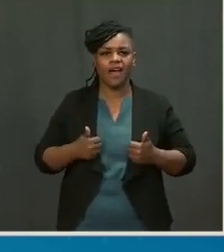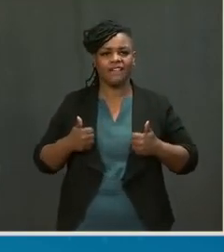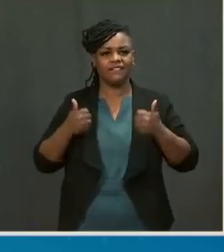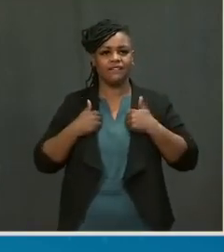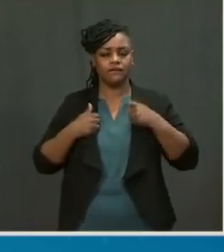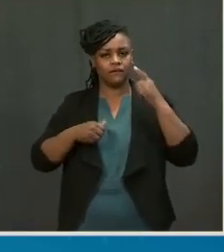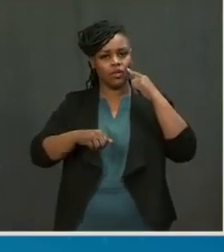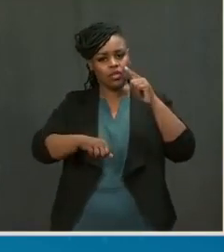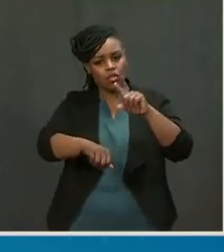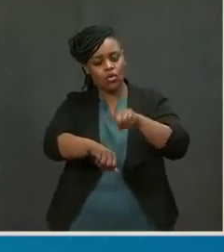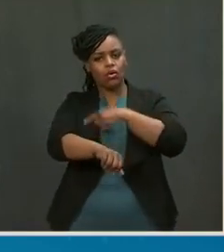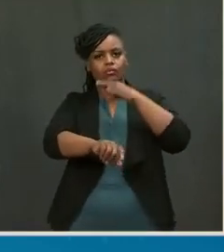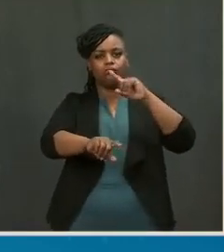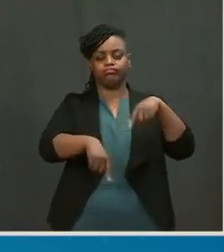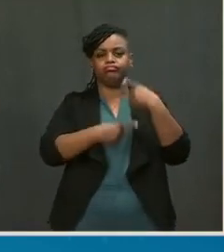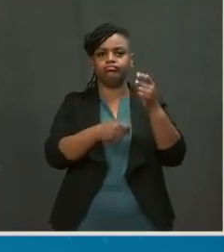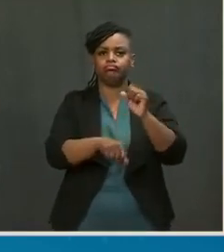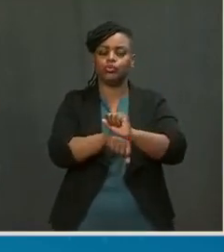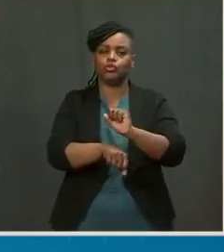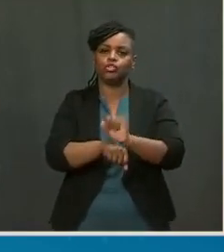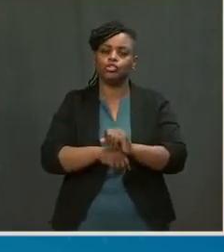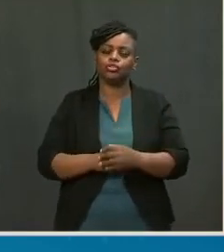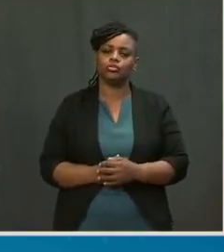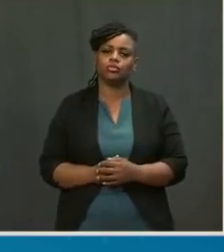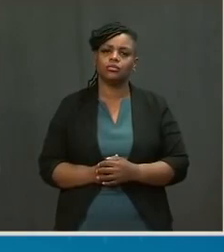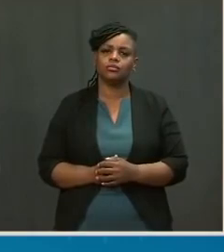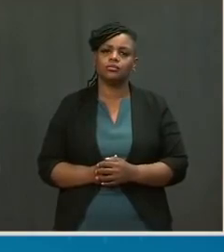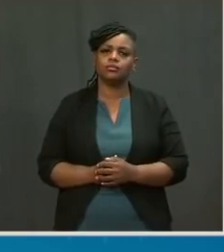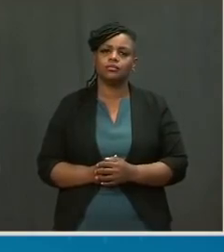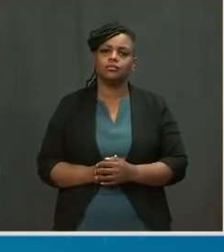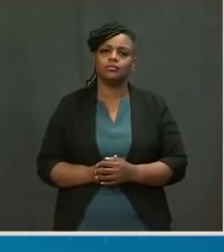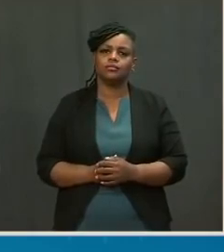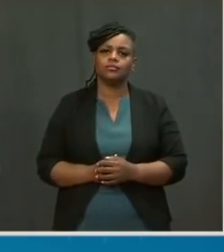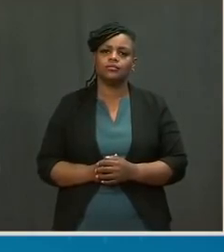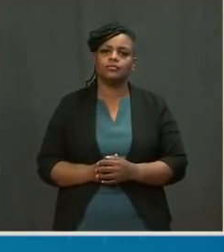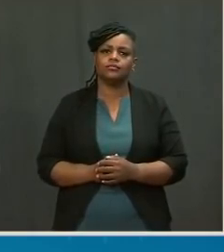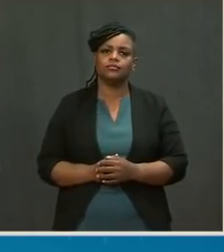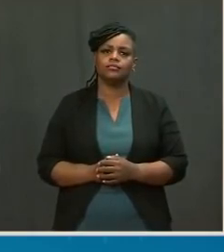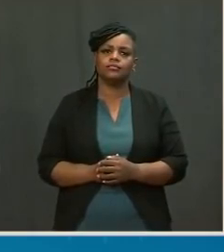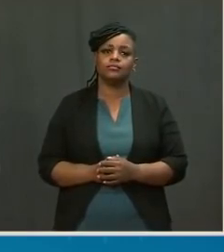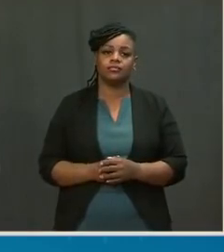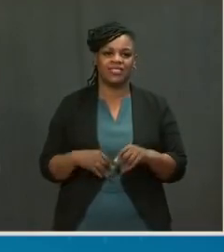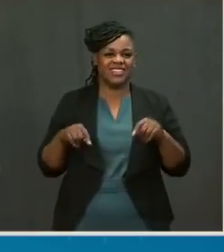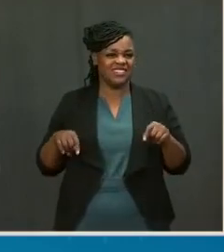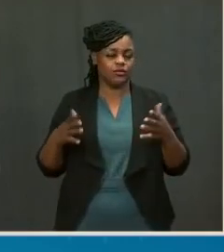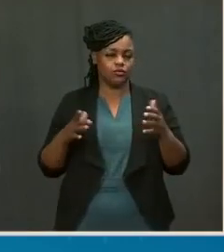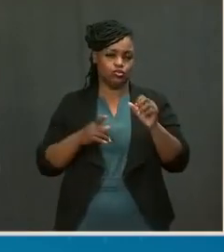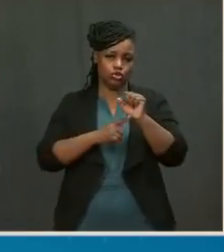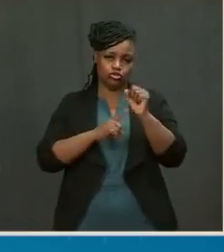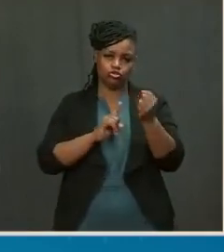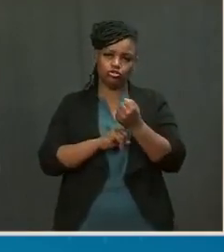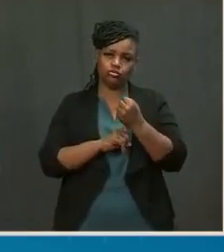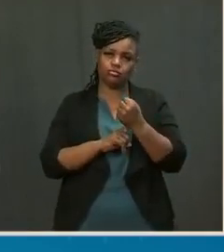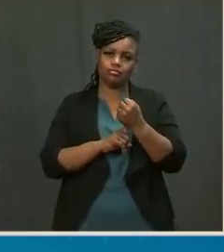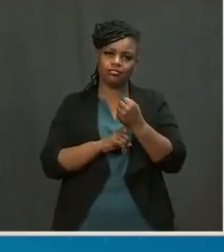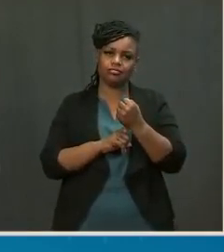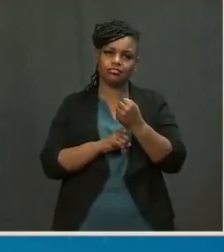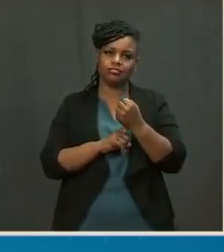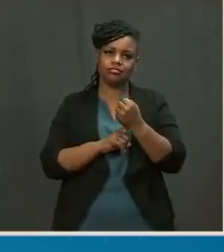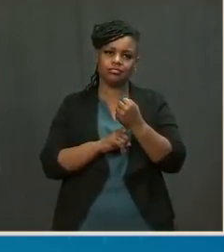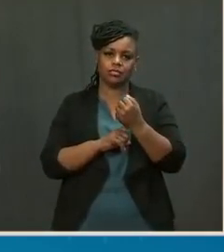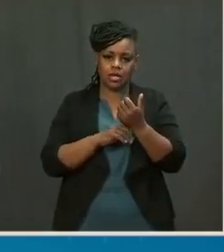I faced, being partially blind and deaf, coinciding with being the only female on the job